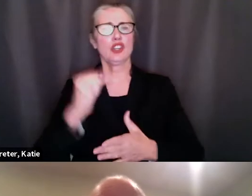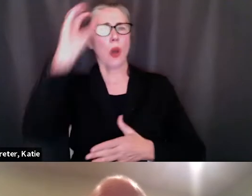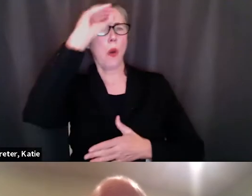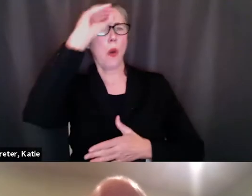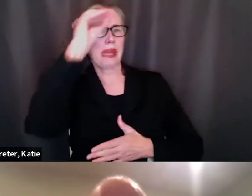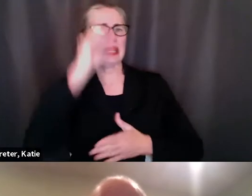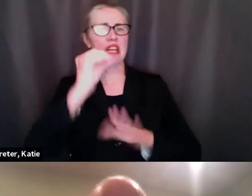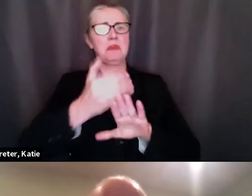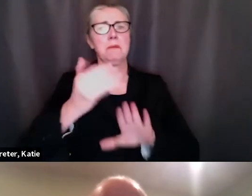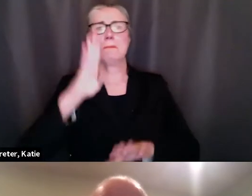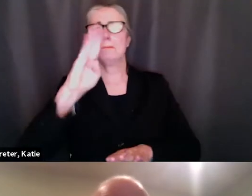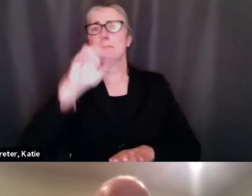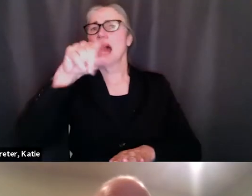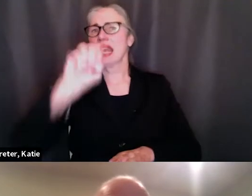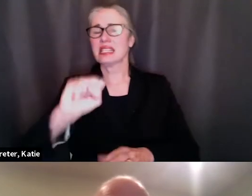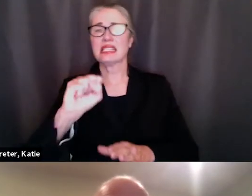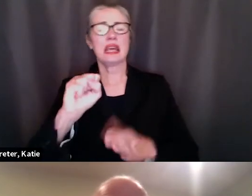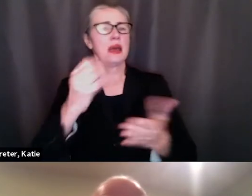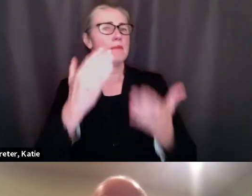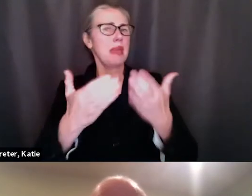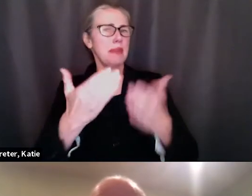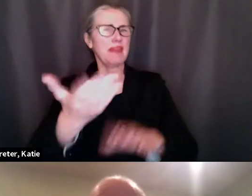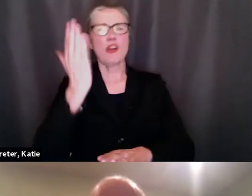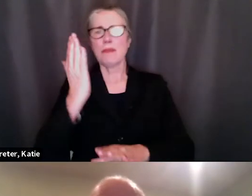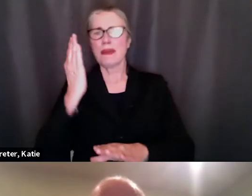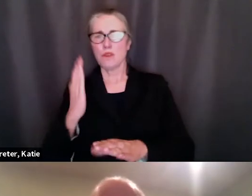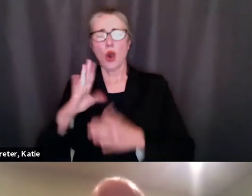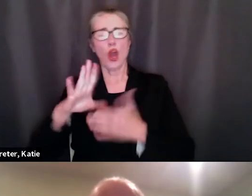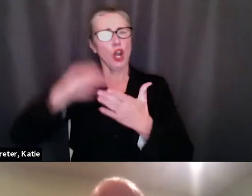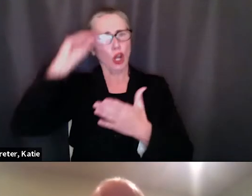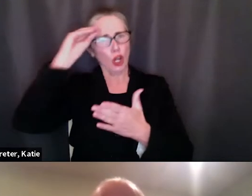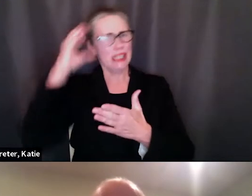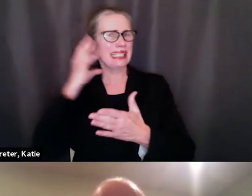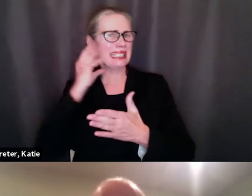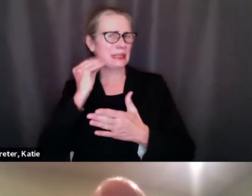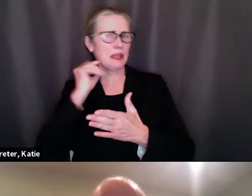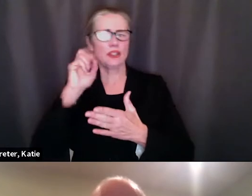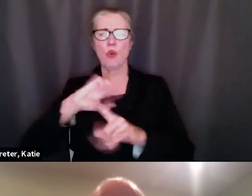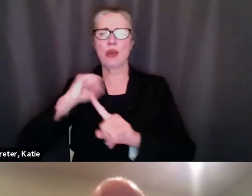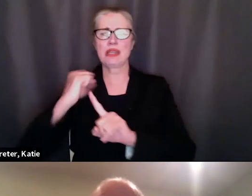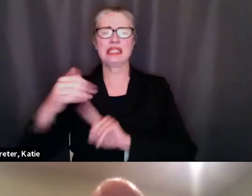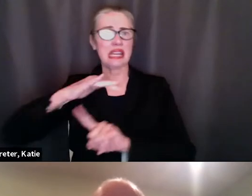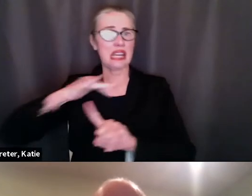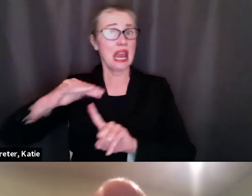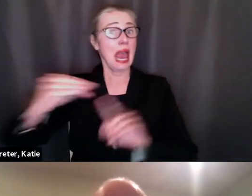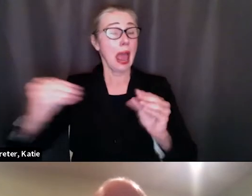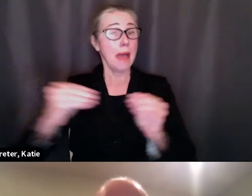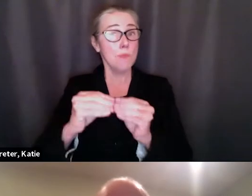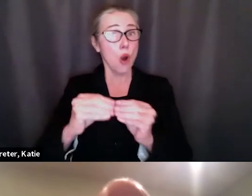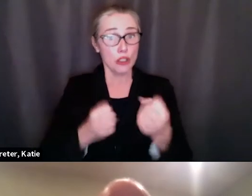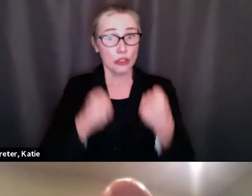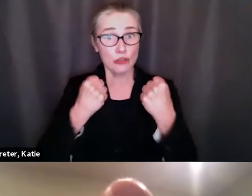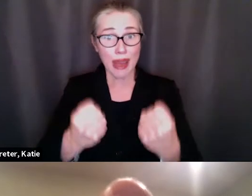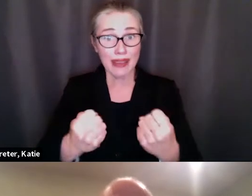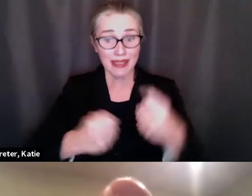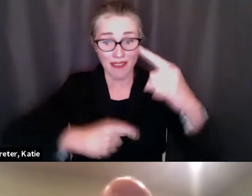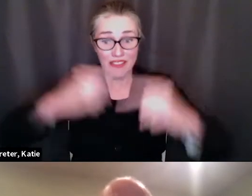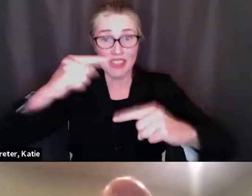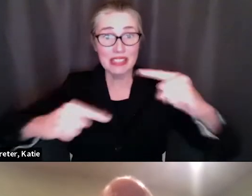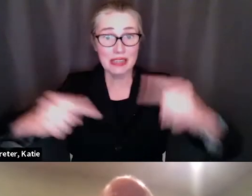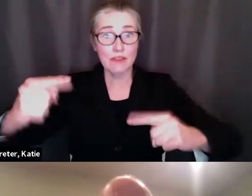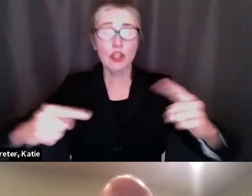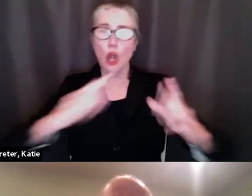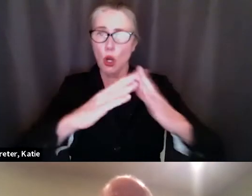are left over from traditional teaching and learning settings and to integrate and cultivate the strengths of our diverse community